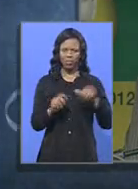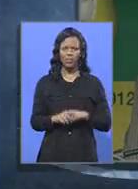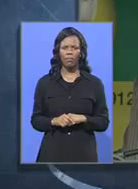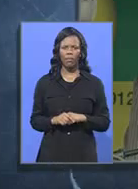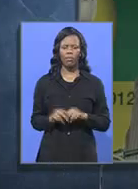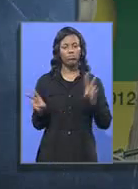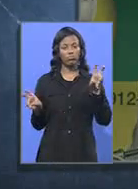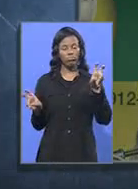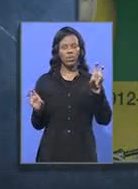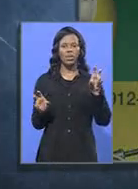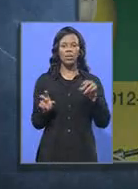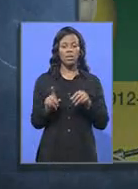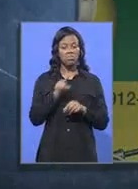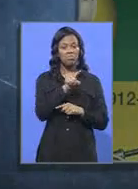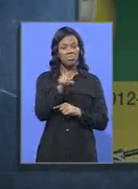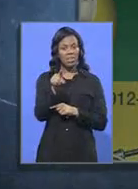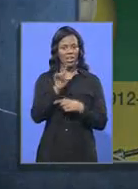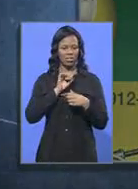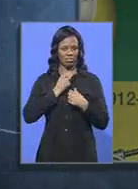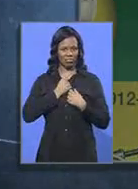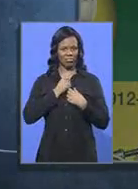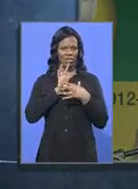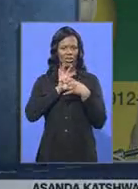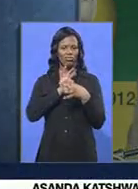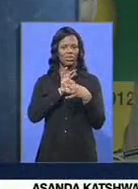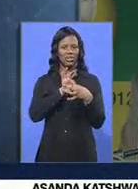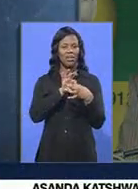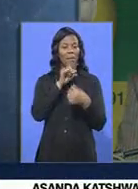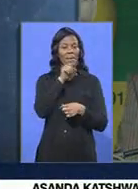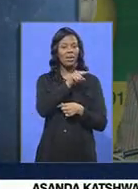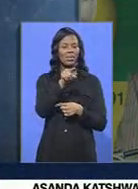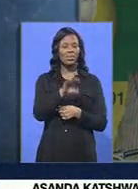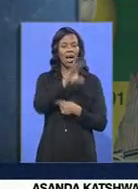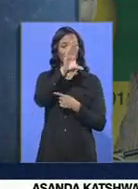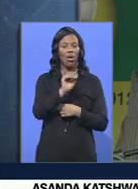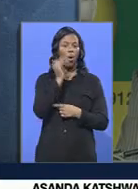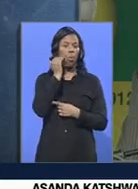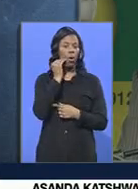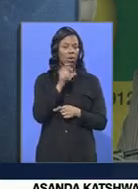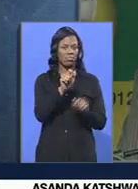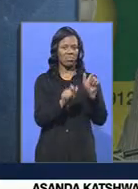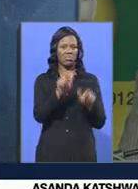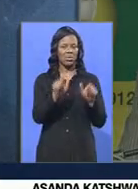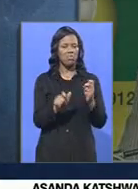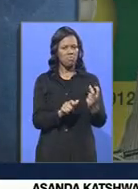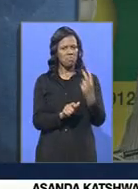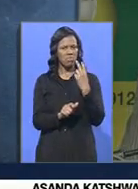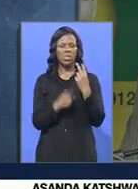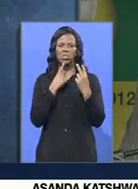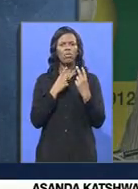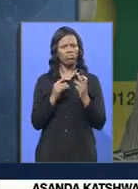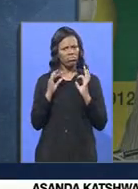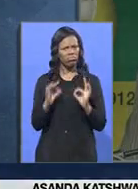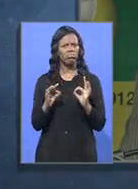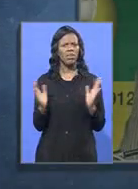"In their relationship with us, South African whites regard it as fair and